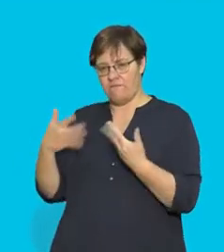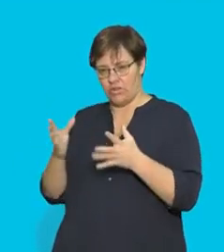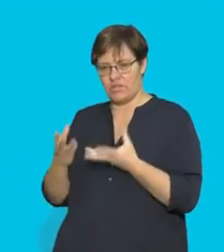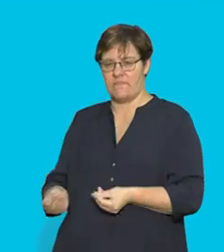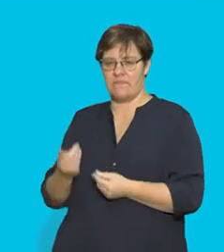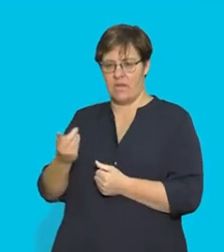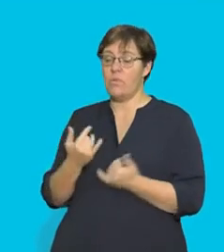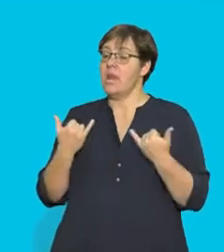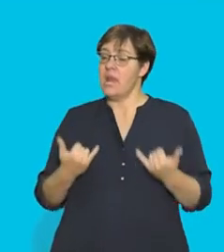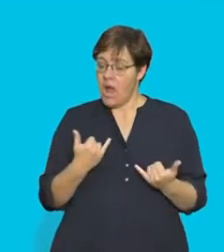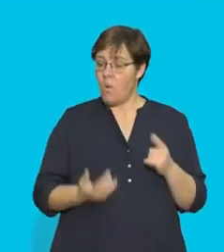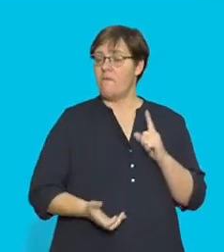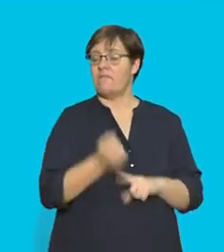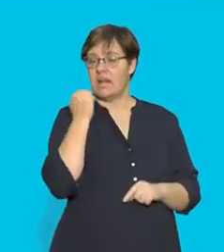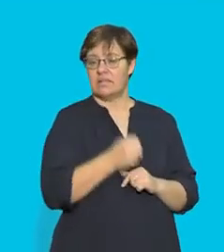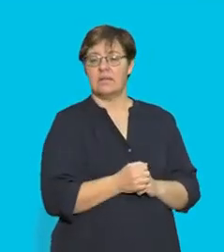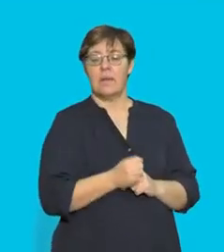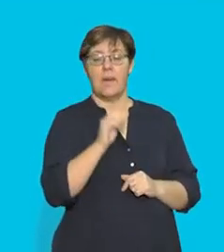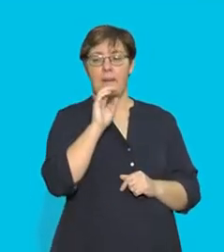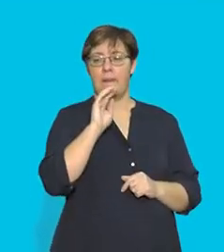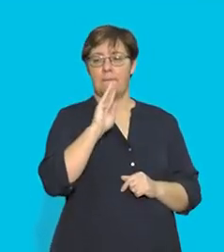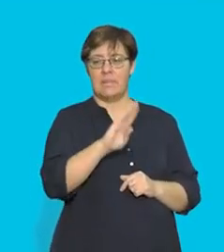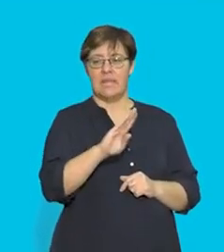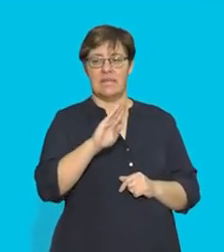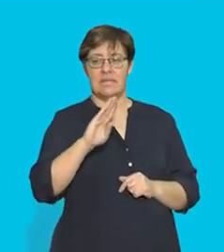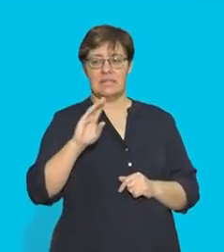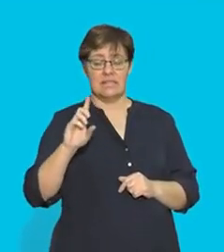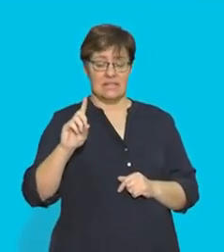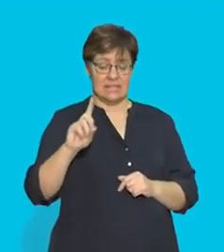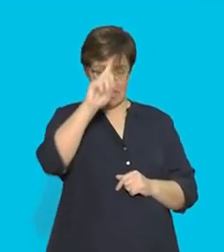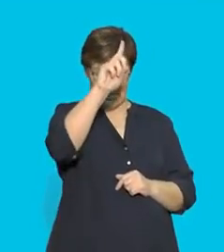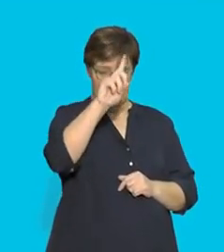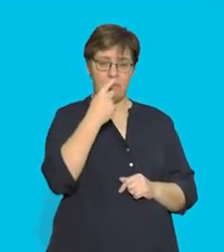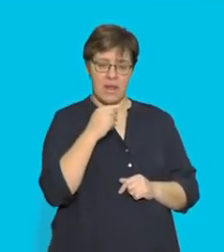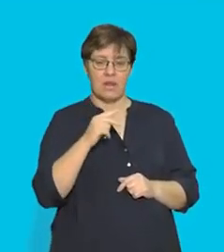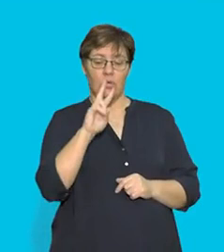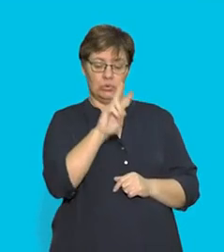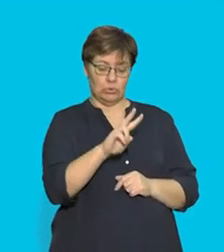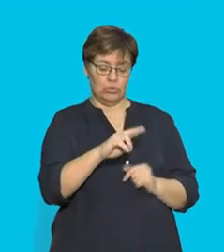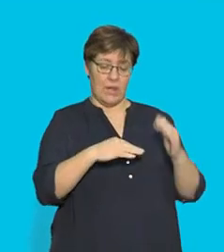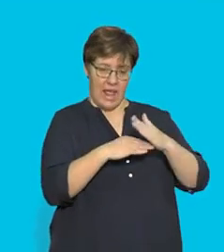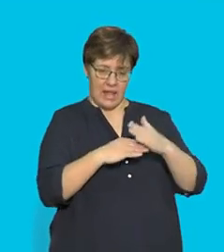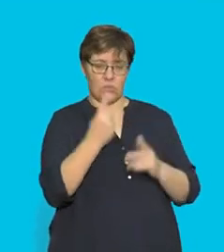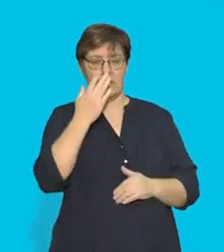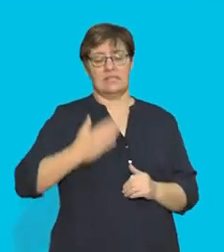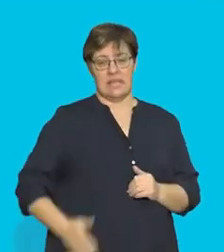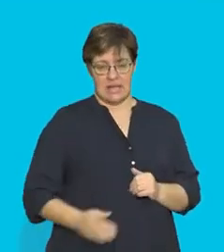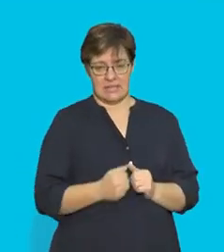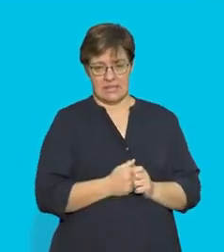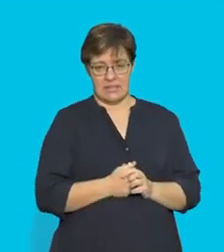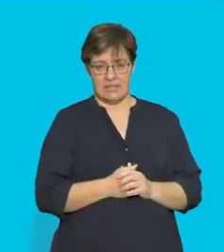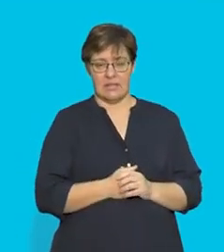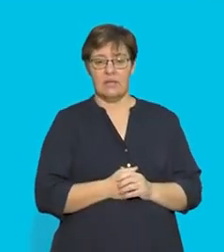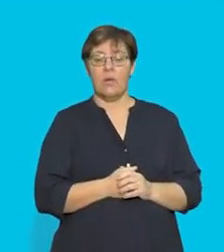found this side DB, which means we've got two angles, and we've got a side, we've got one matching pair